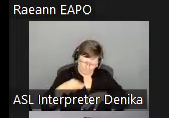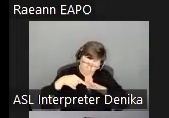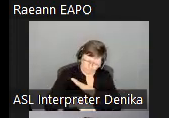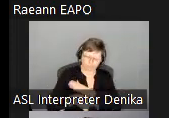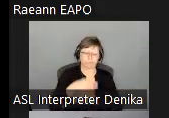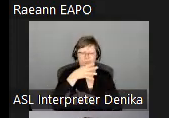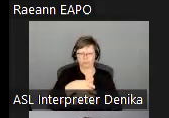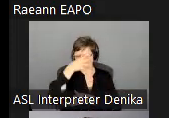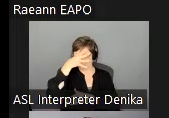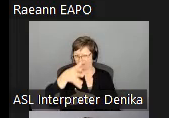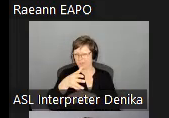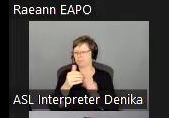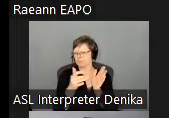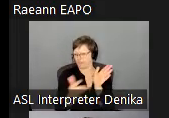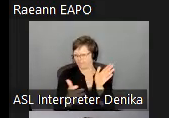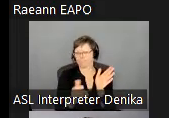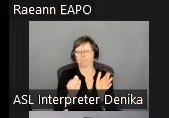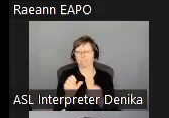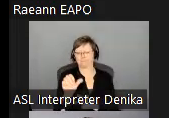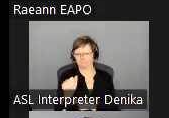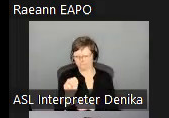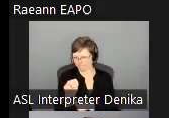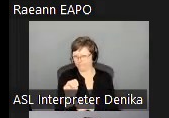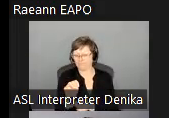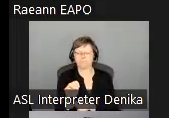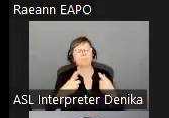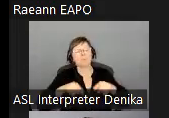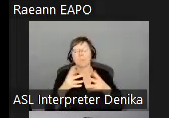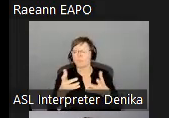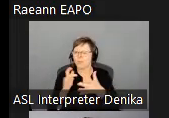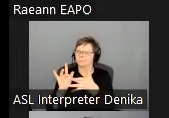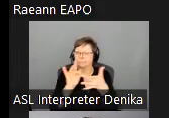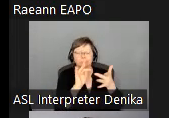detail. But we wanted to do this to get throughout all of our communities in Ontario.